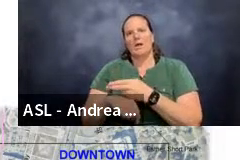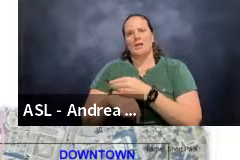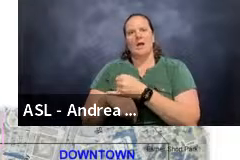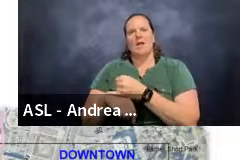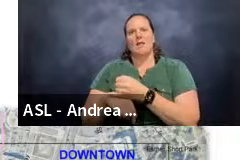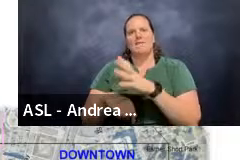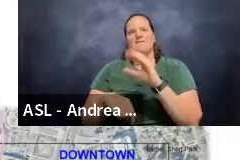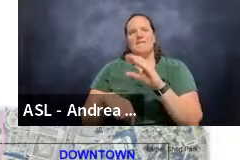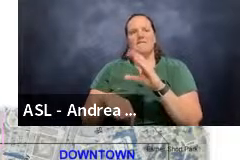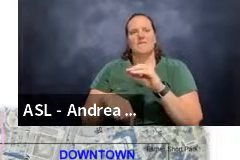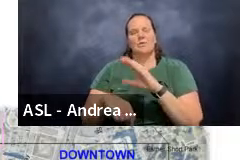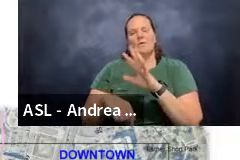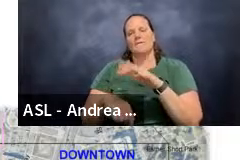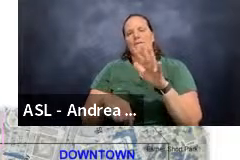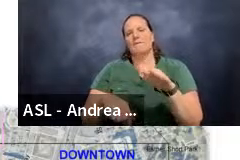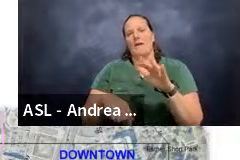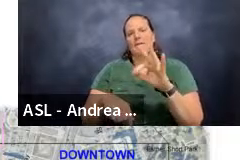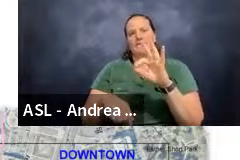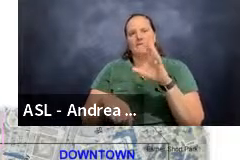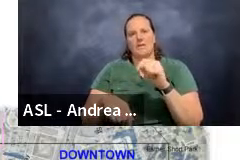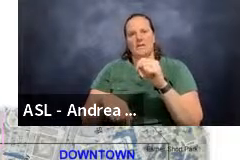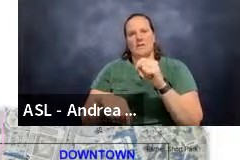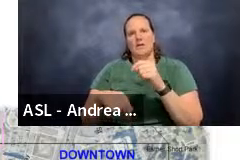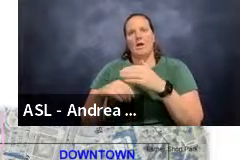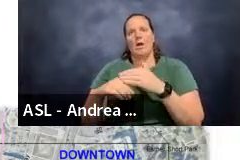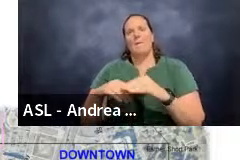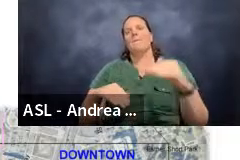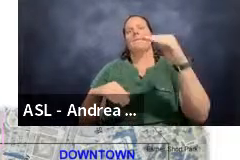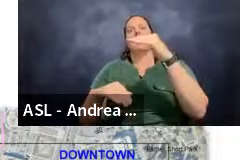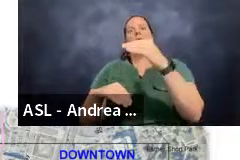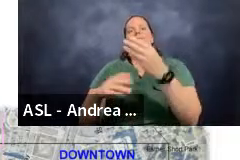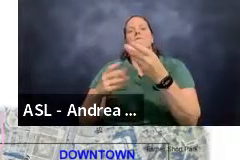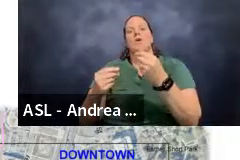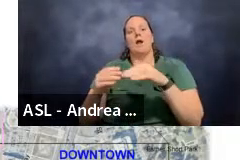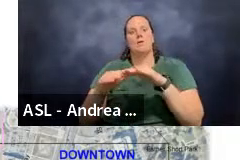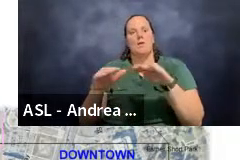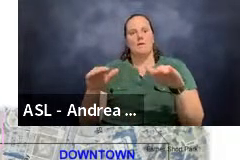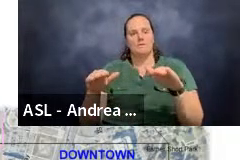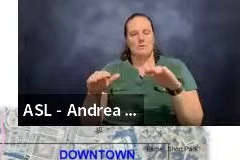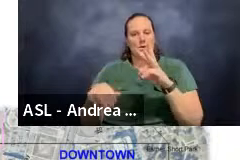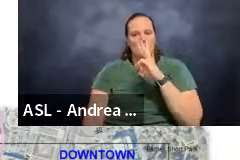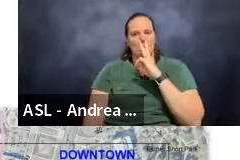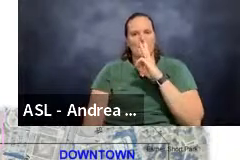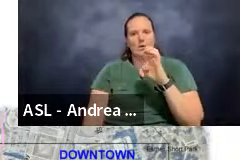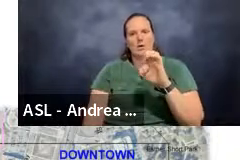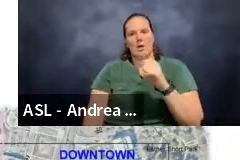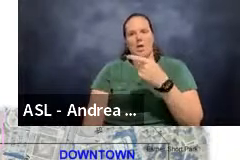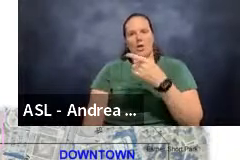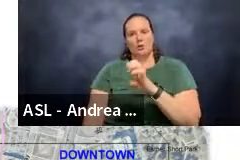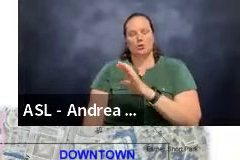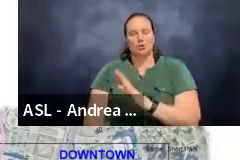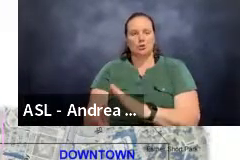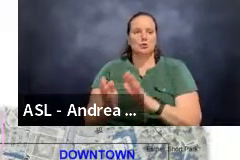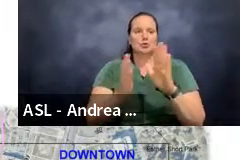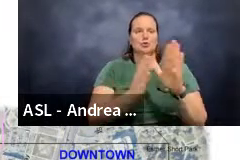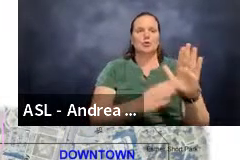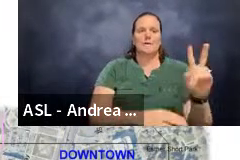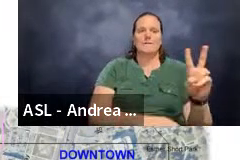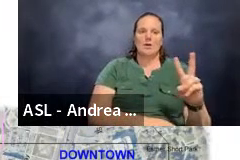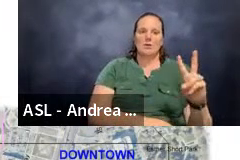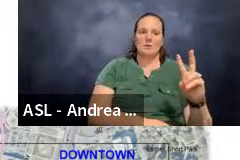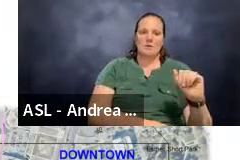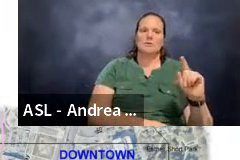50 to 55 feet above ground level, right at the water's edge there. On the Vancouver side, we're